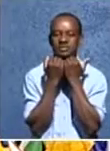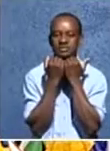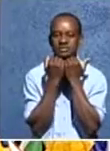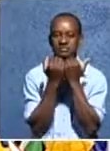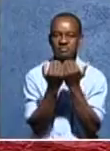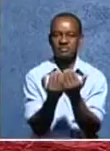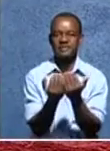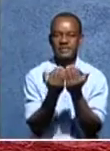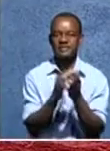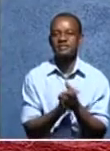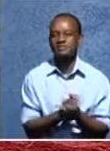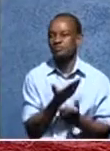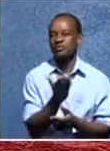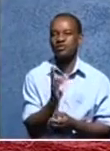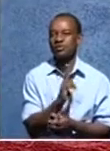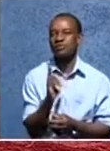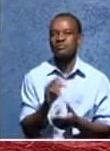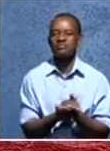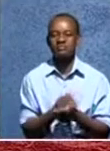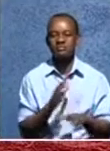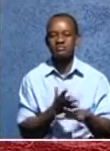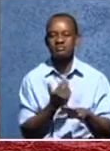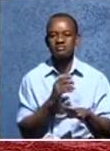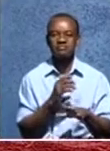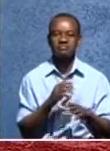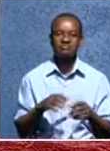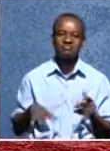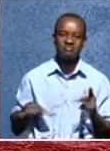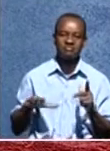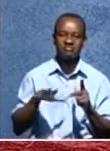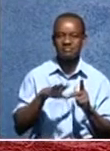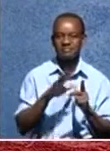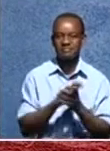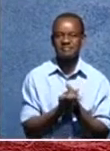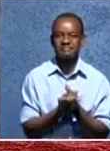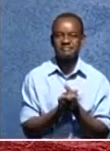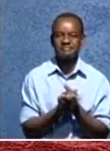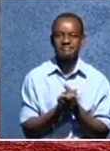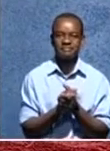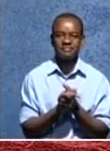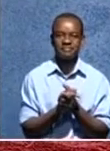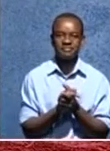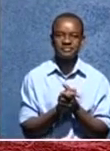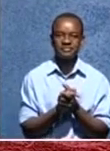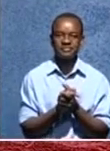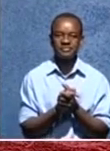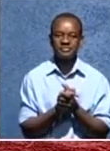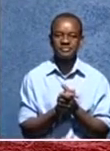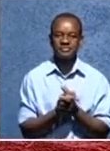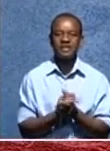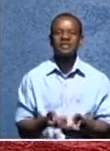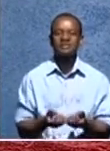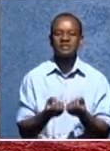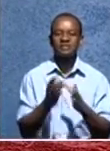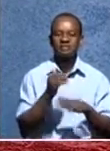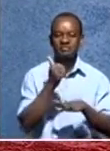guest farms or bed and breakfast hotels, basically providing some comfort for those people that are traveling, be it in